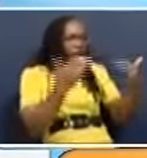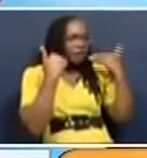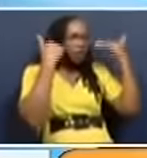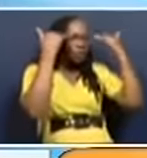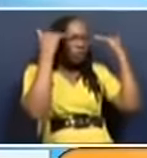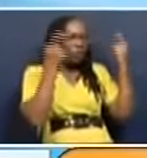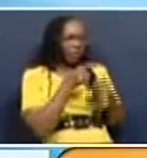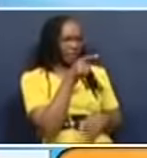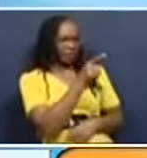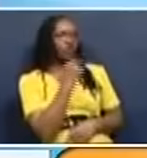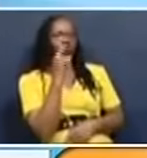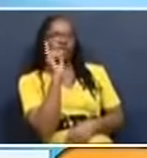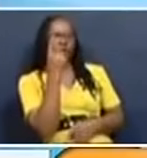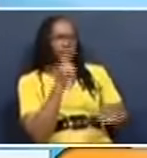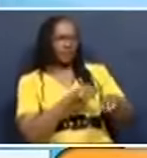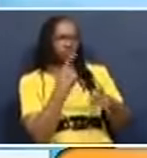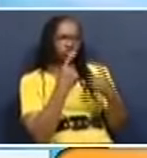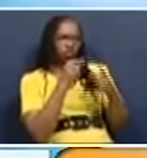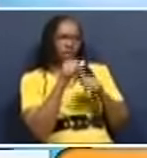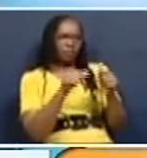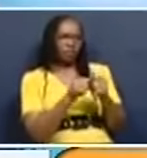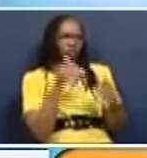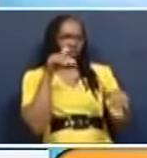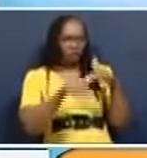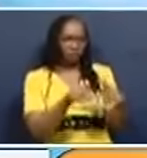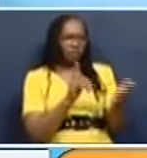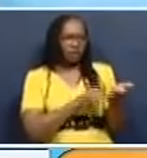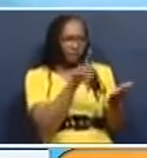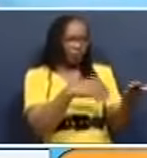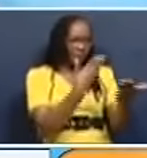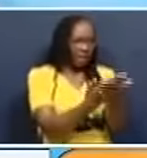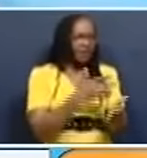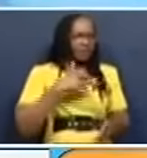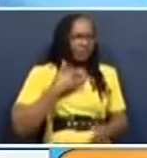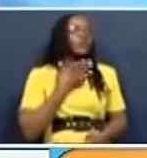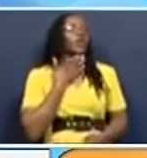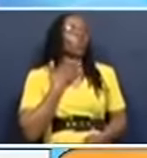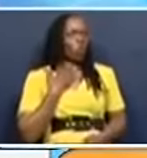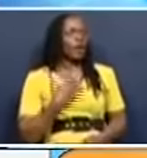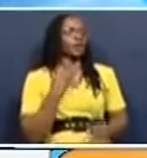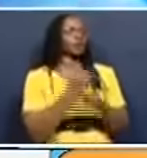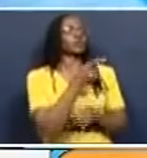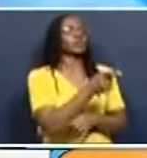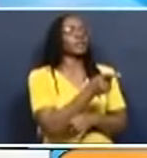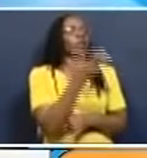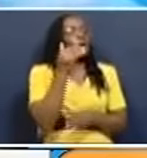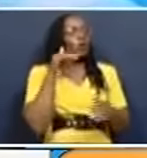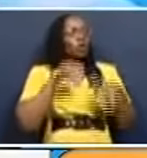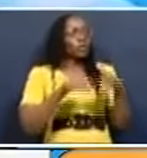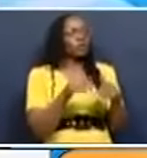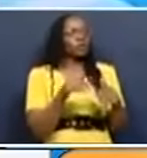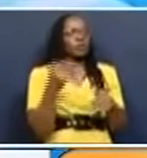It's not the first time you're talking about corruption. You're saying when you applied for this job, you felt the need to come and do this, meaning corruption has been bothering you for a long time.